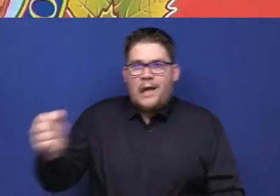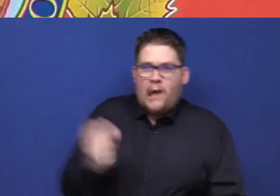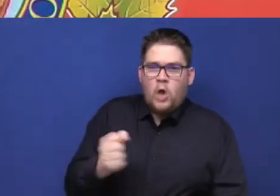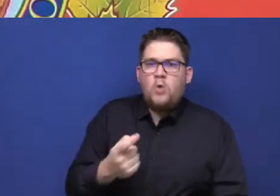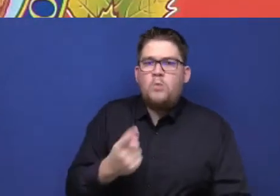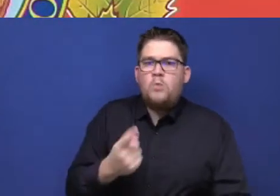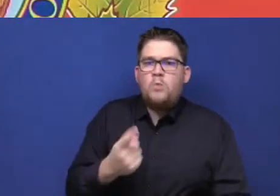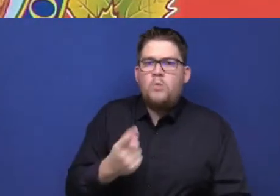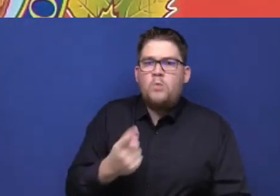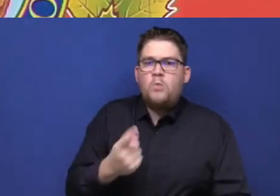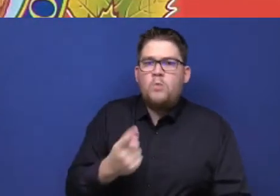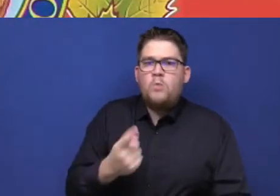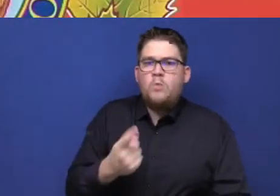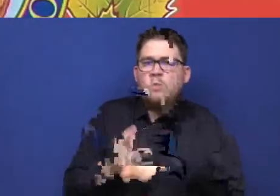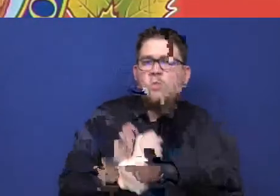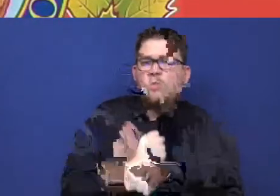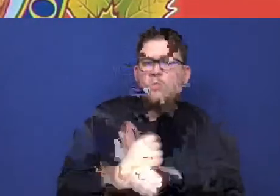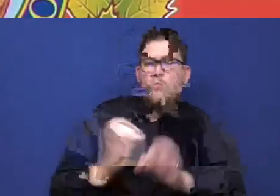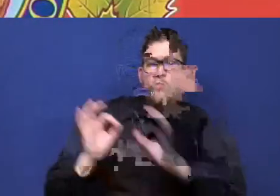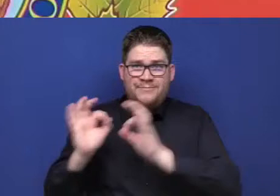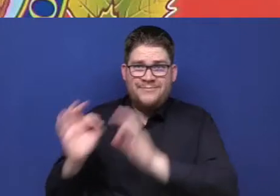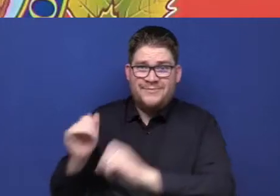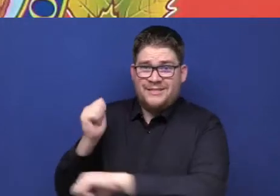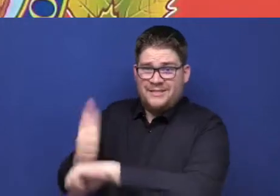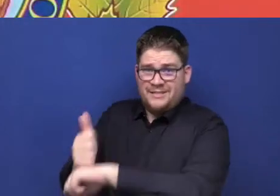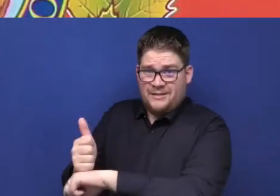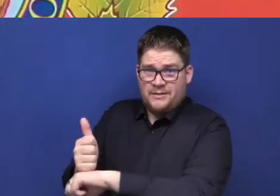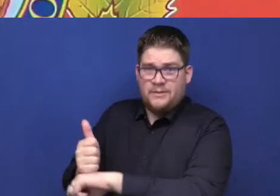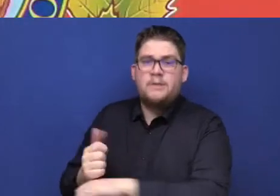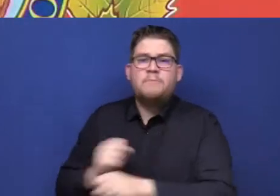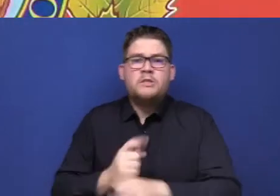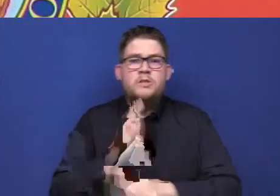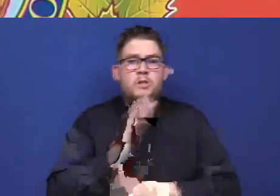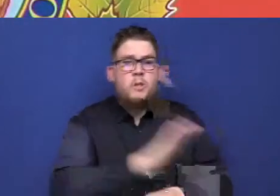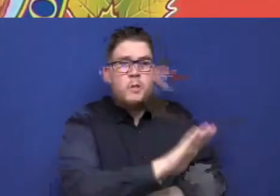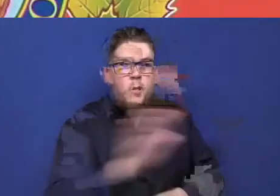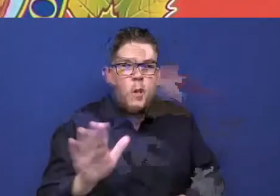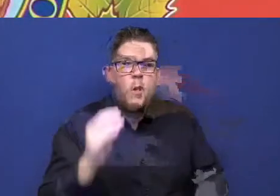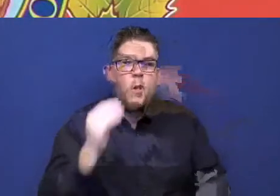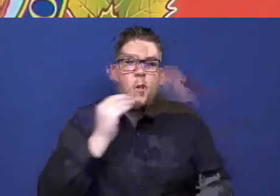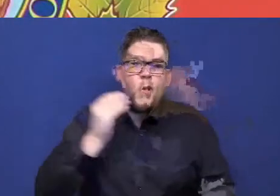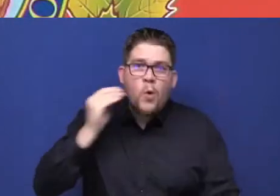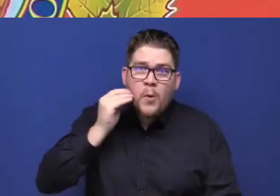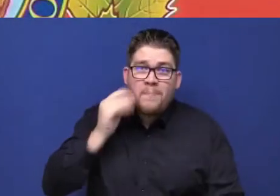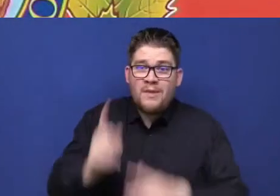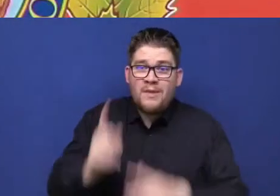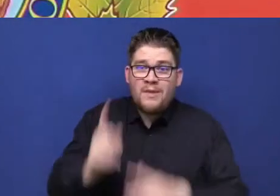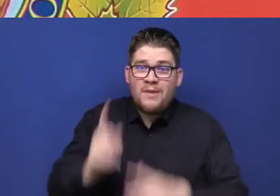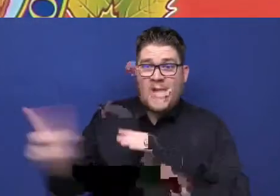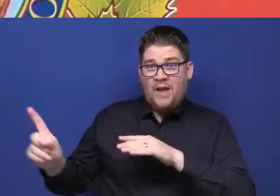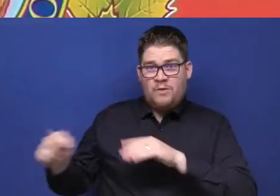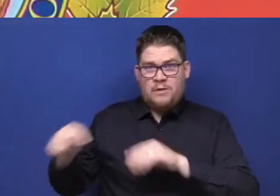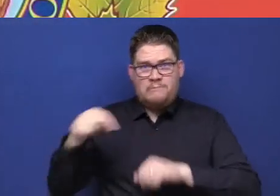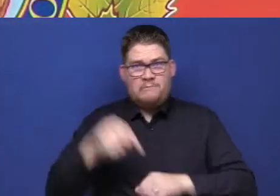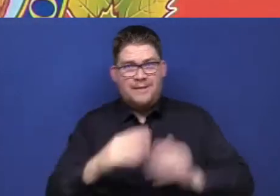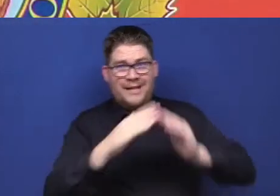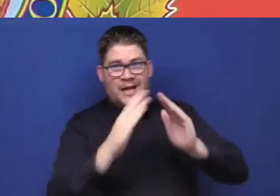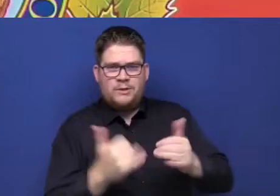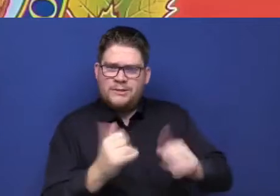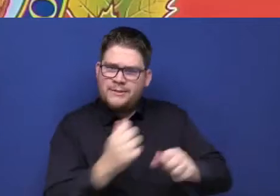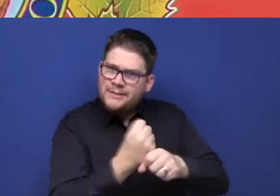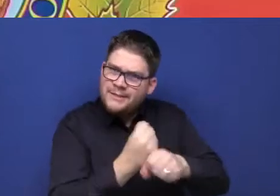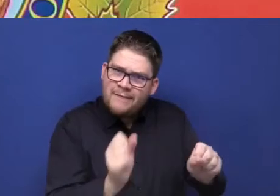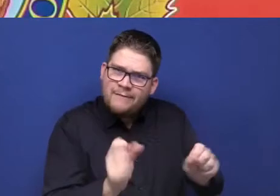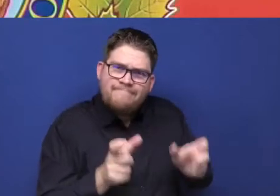proactive patrols, looking and making sure there isn't any signs of criminality at closed businesses, and to ensure that while you're away,